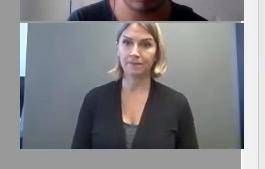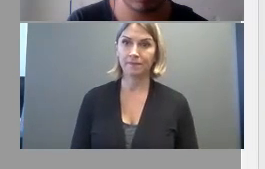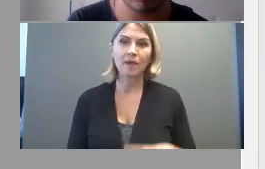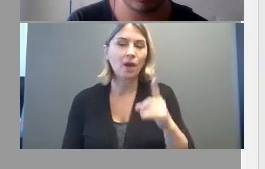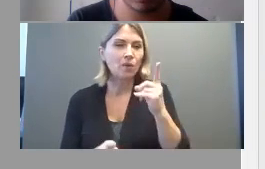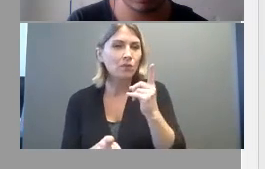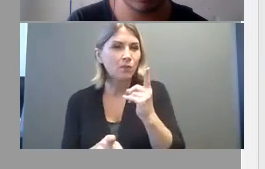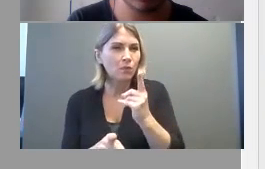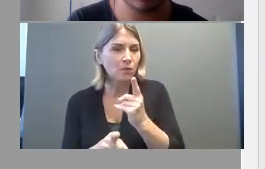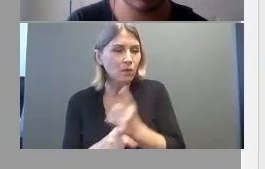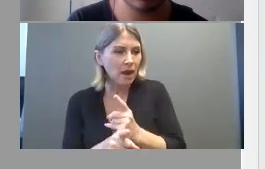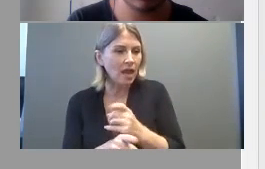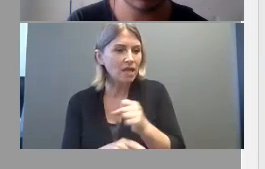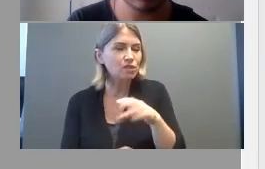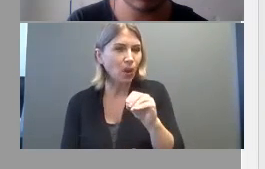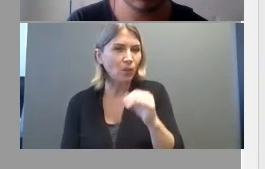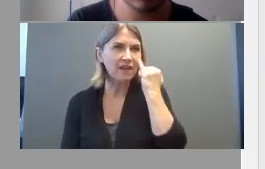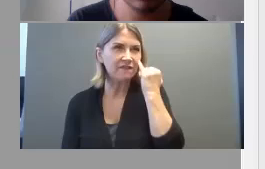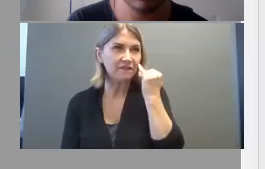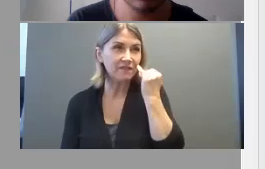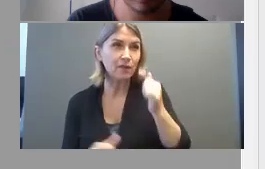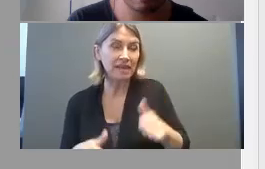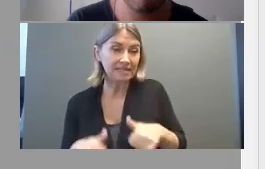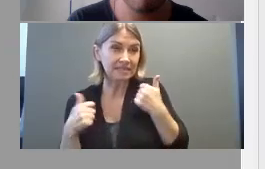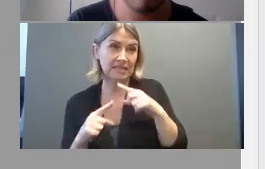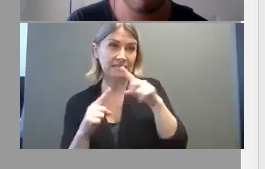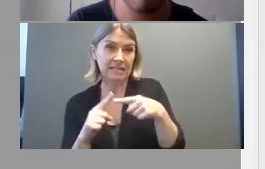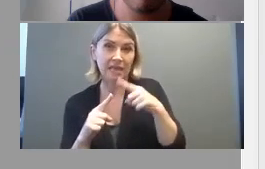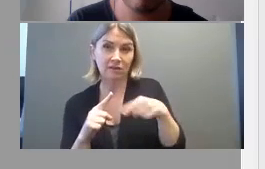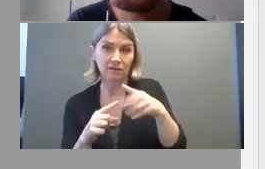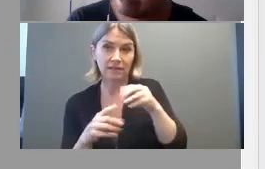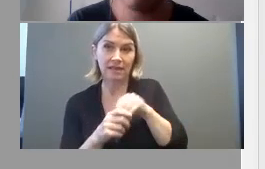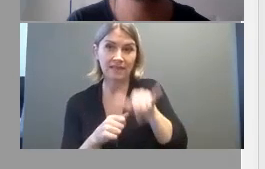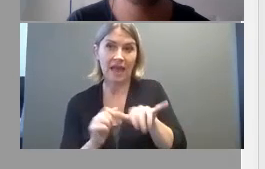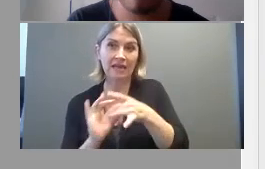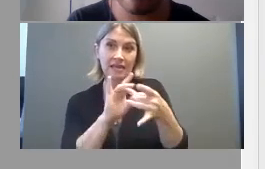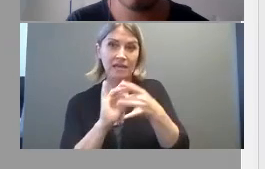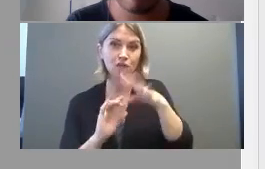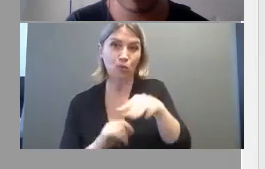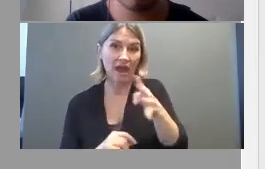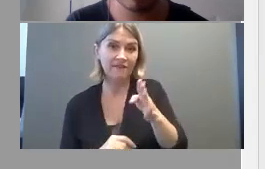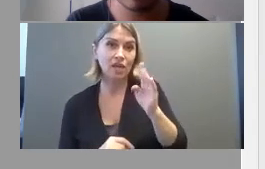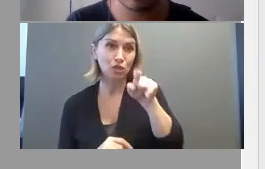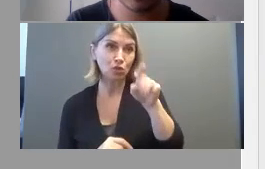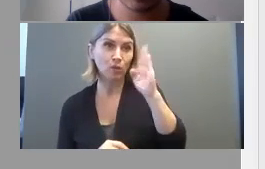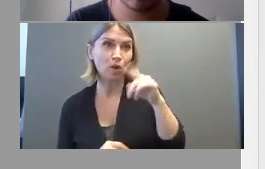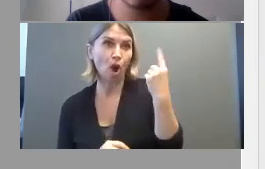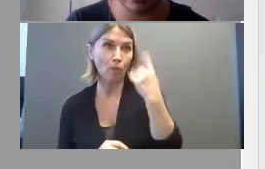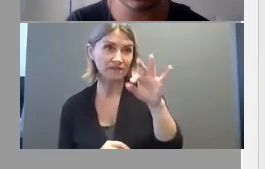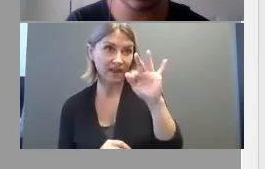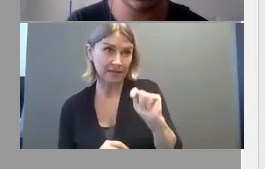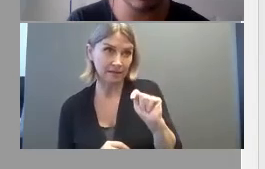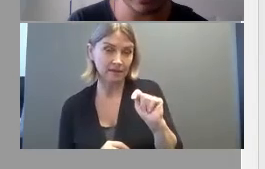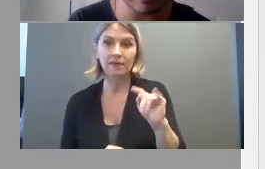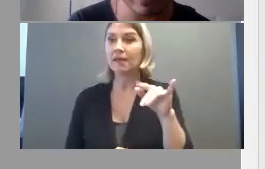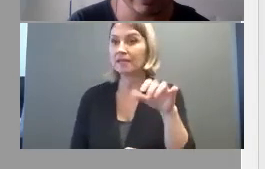Right. So if there exists a cycle in that connected graph, you will always find it.